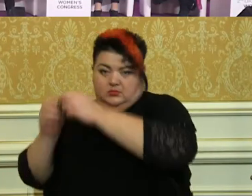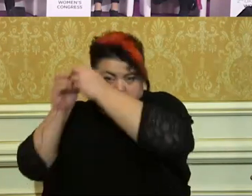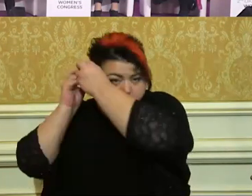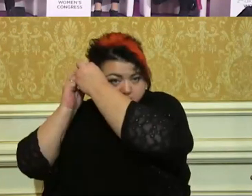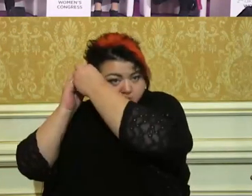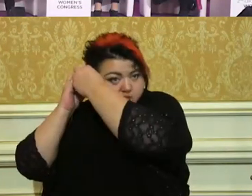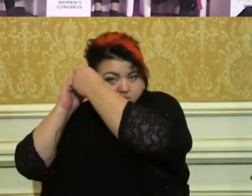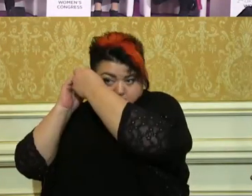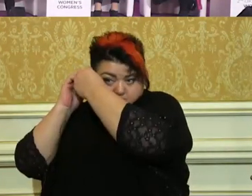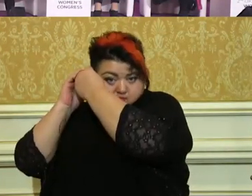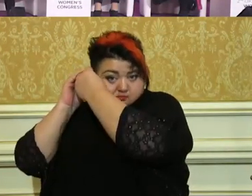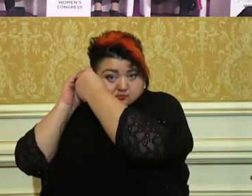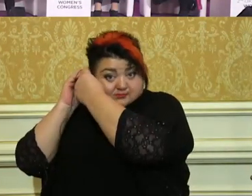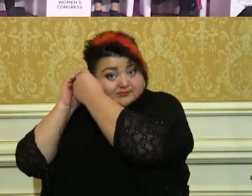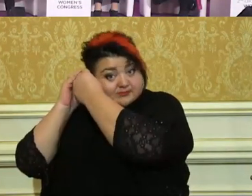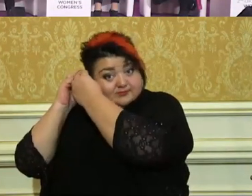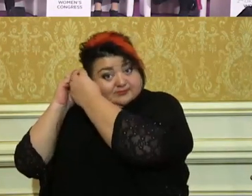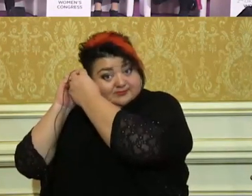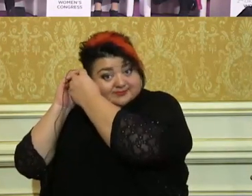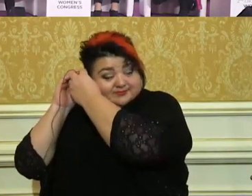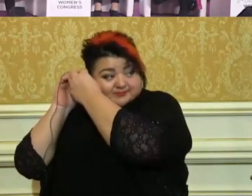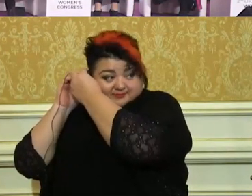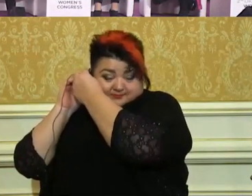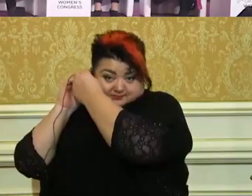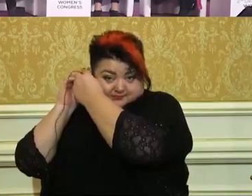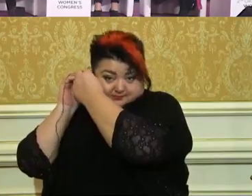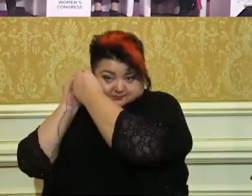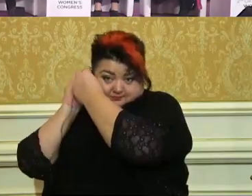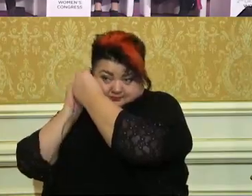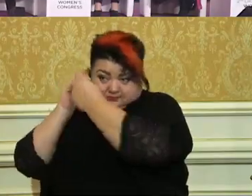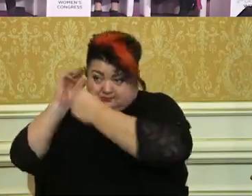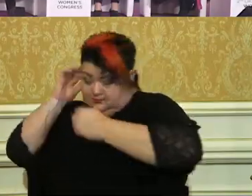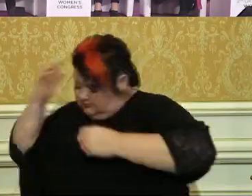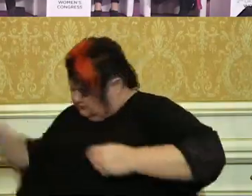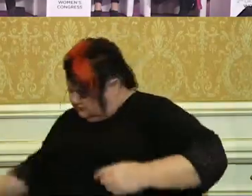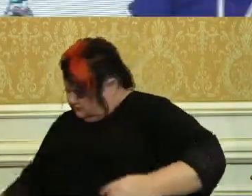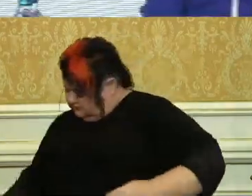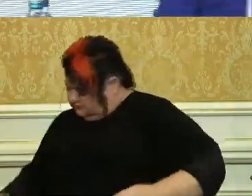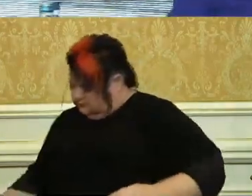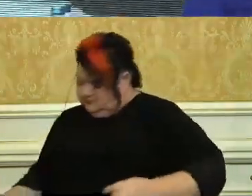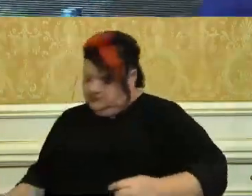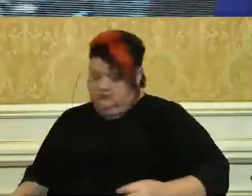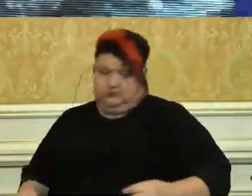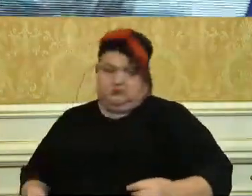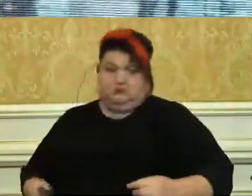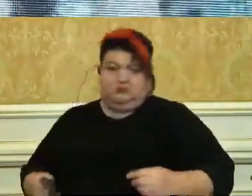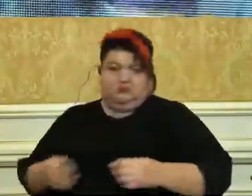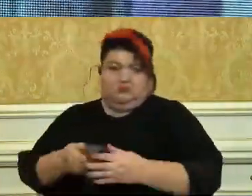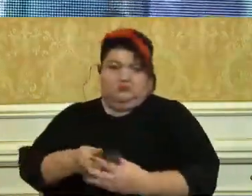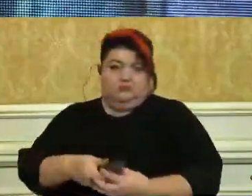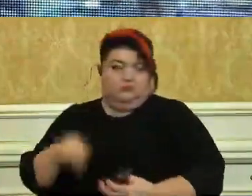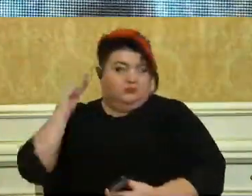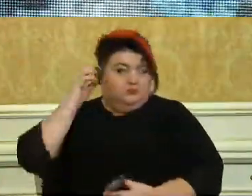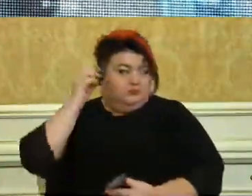Much. It really is an honor to be here addressing this group on this important topic. And I have to say, I find myself